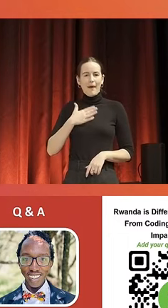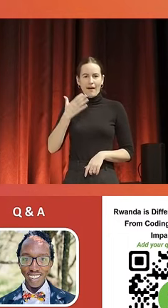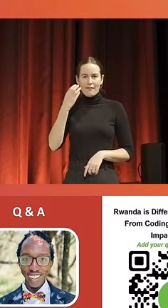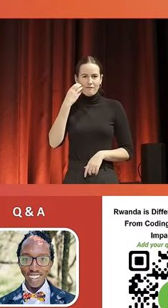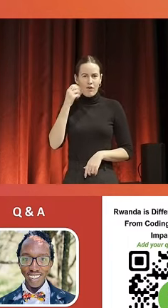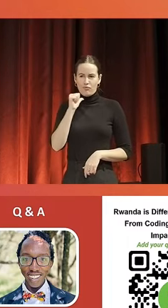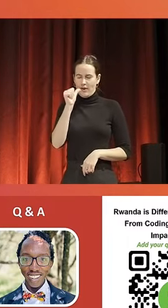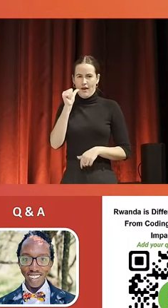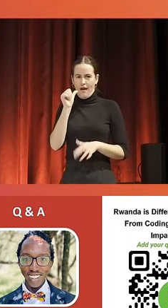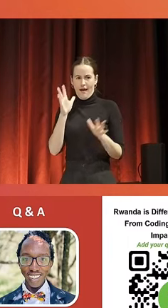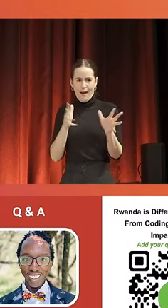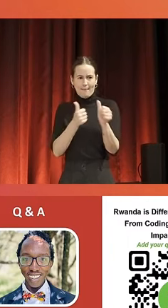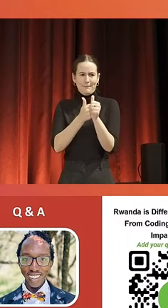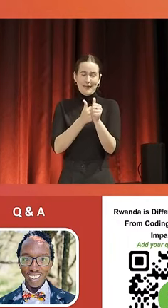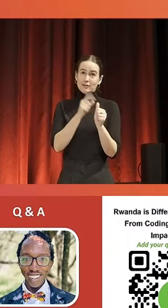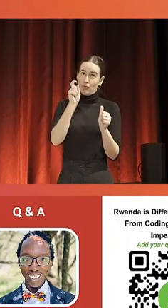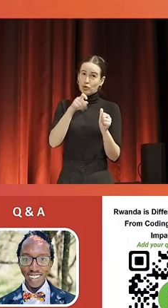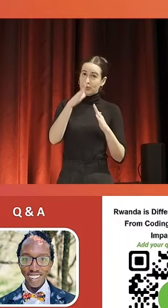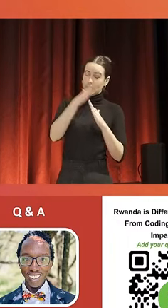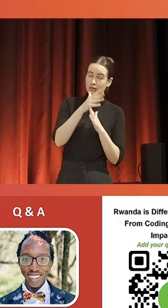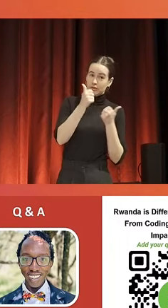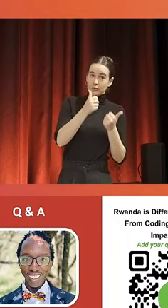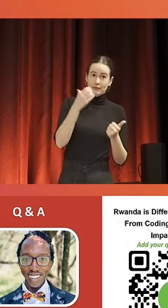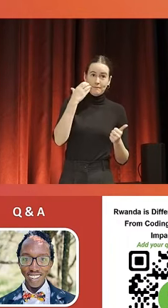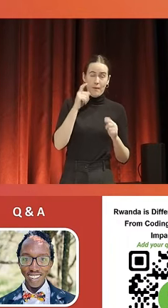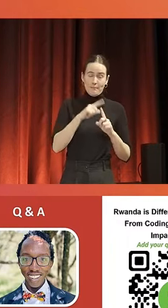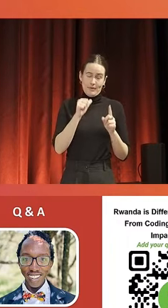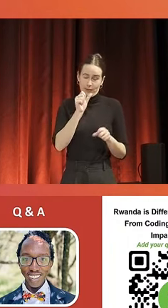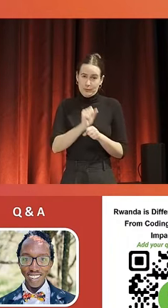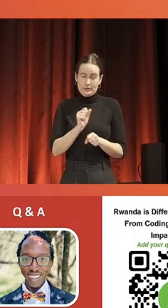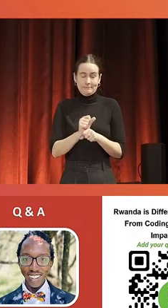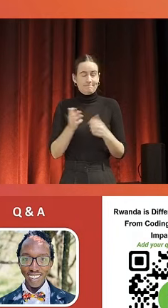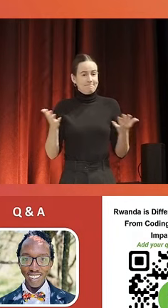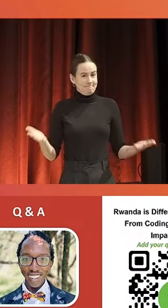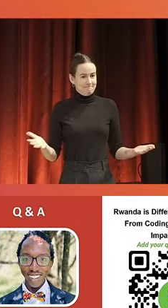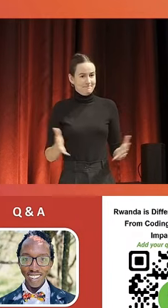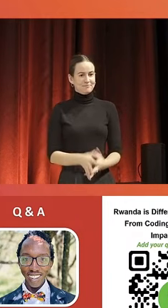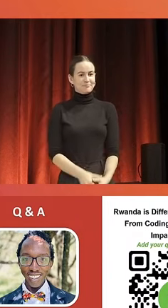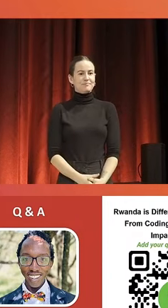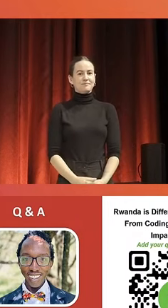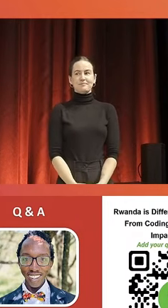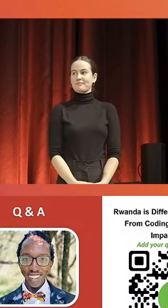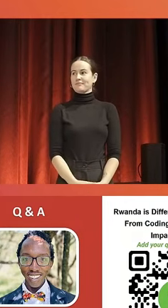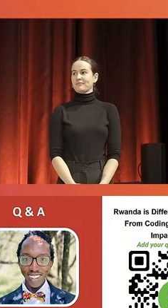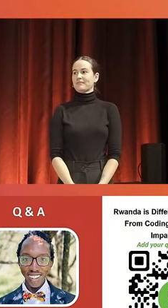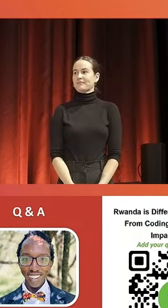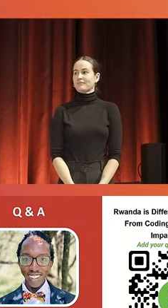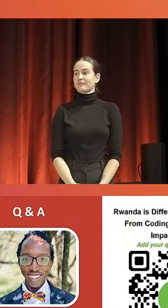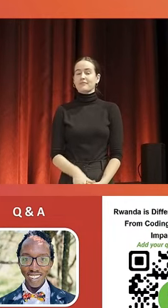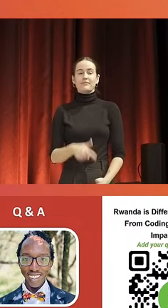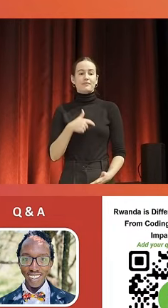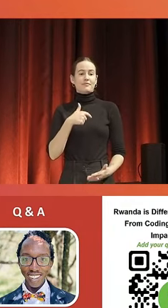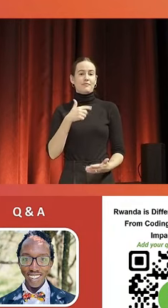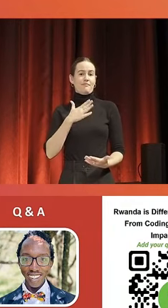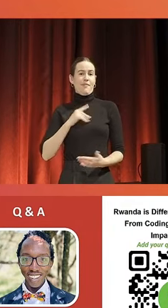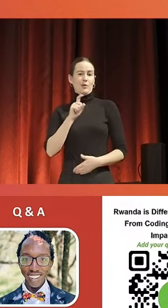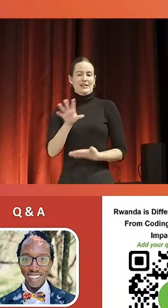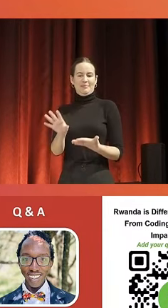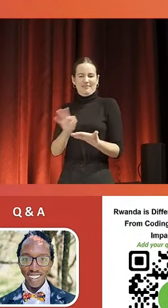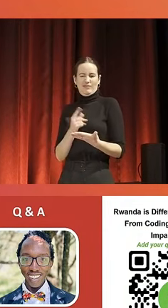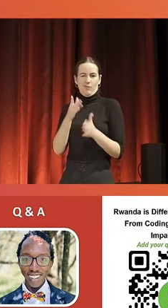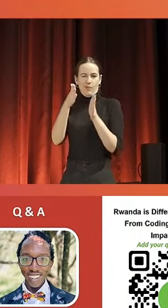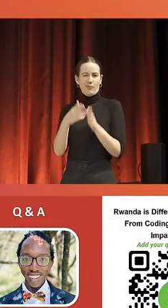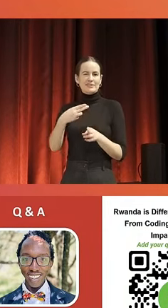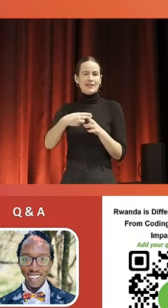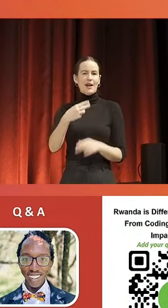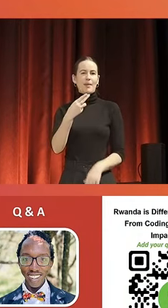a great phone, but anyways. So I chose a question from Humphrey Curtis.